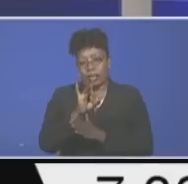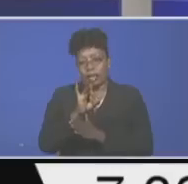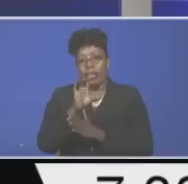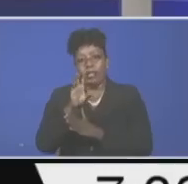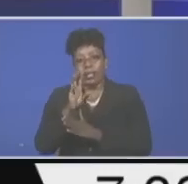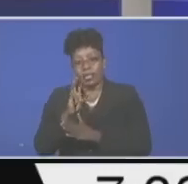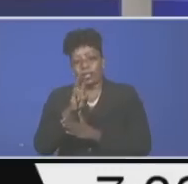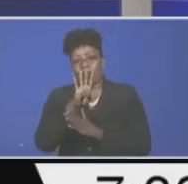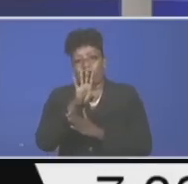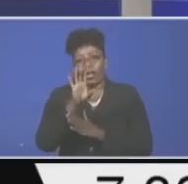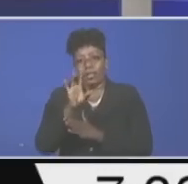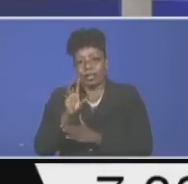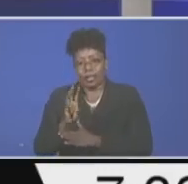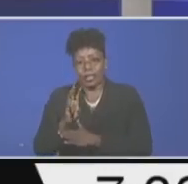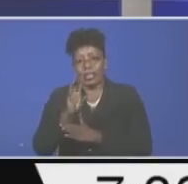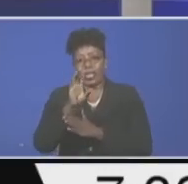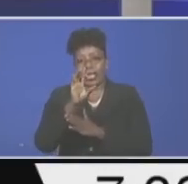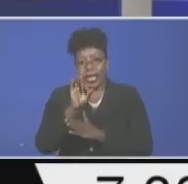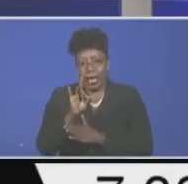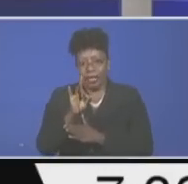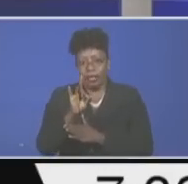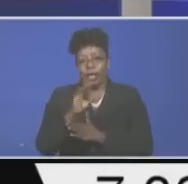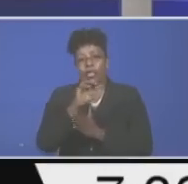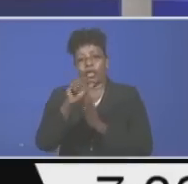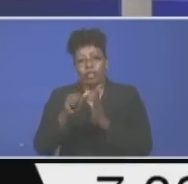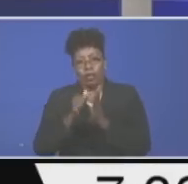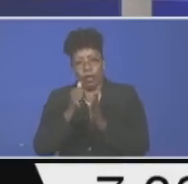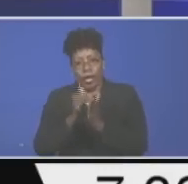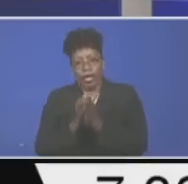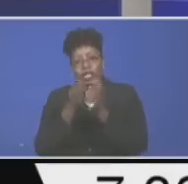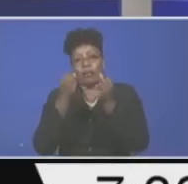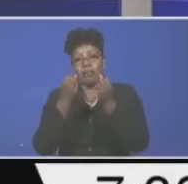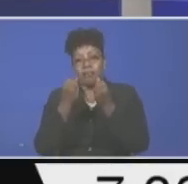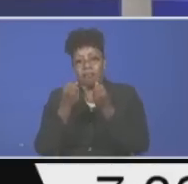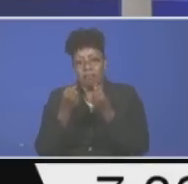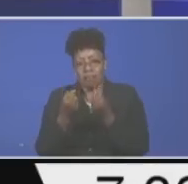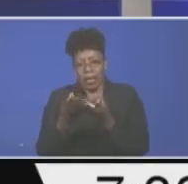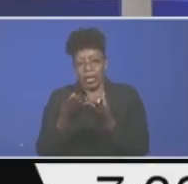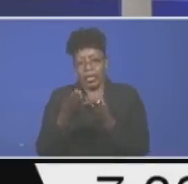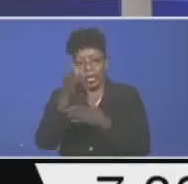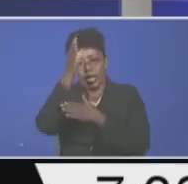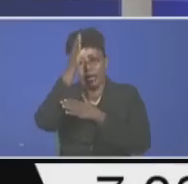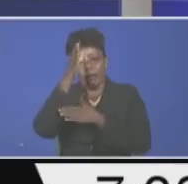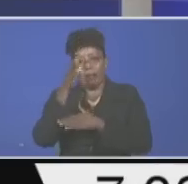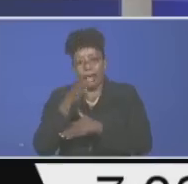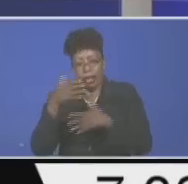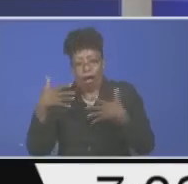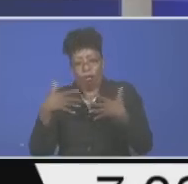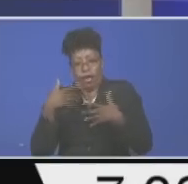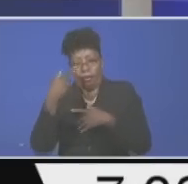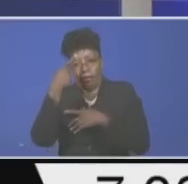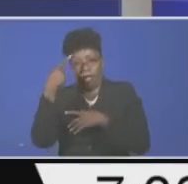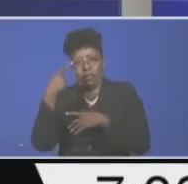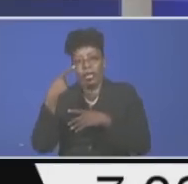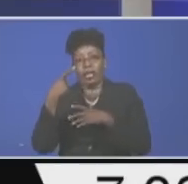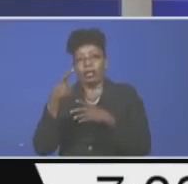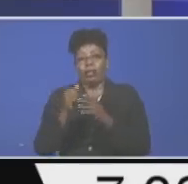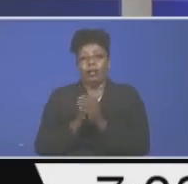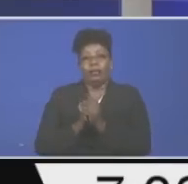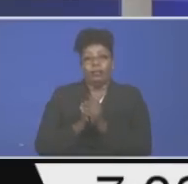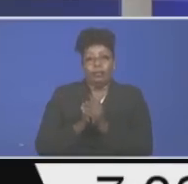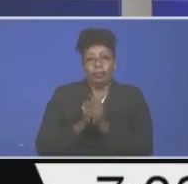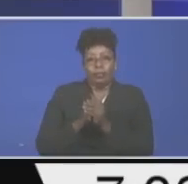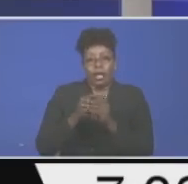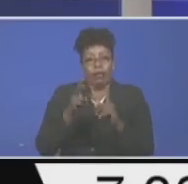and hundreds of Bahamian men are dying due to a fear of being violated during testing. He allays those fears, noting how the process